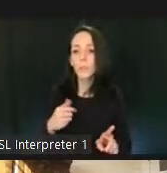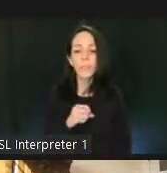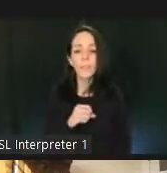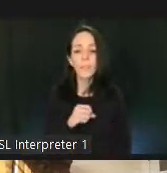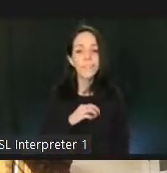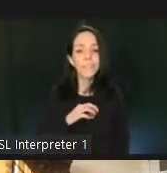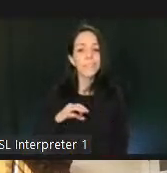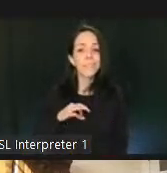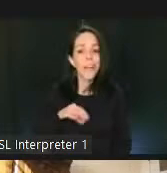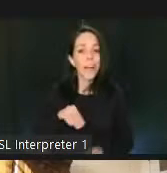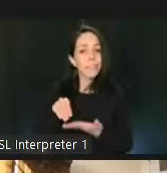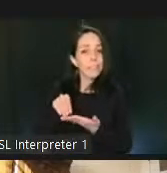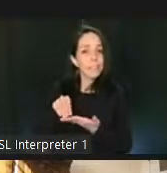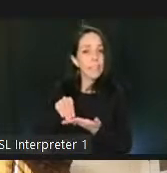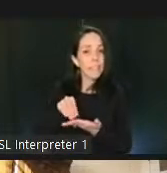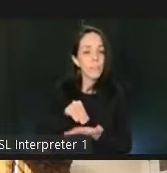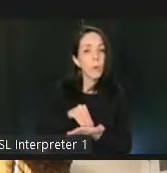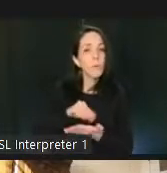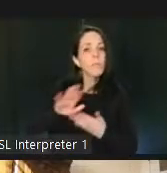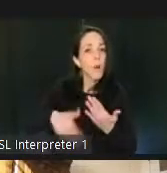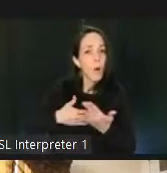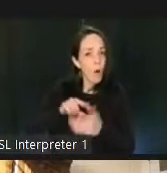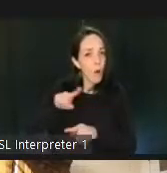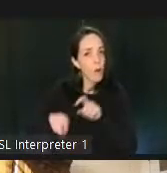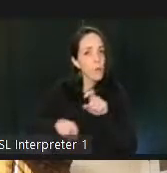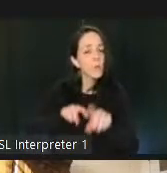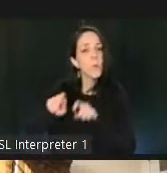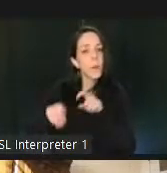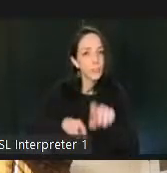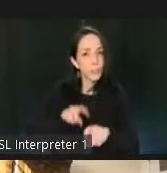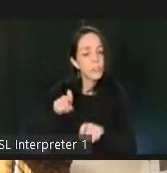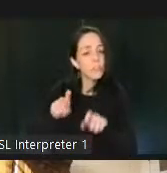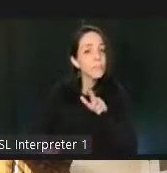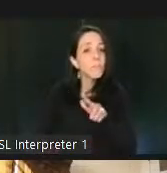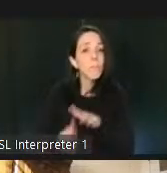notes this evening of all of the questions that are being asked.